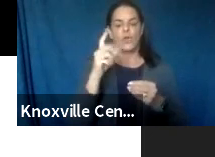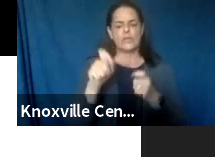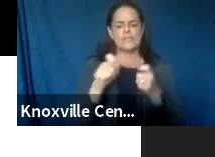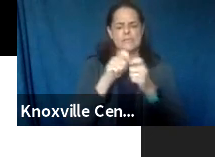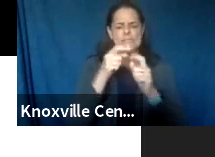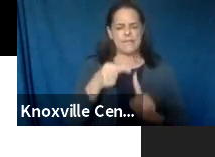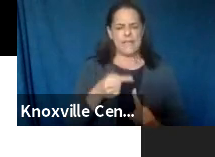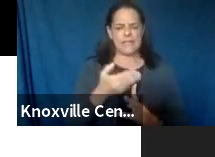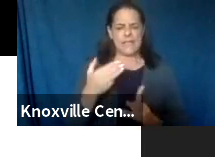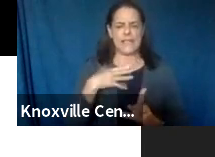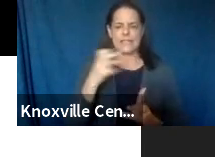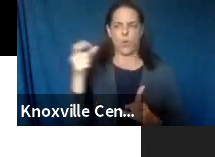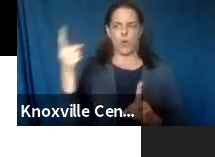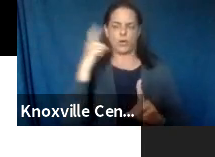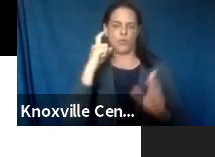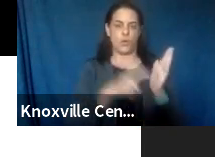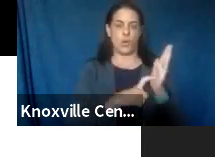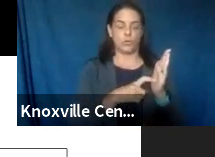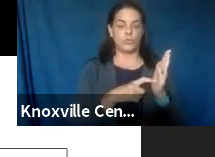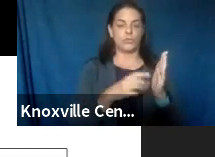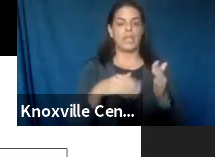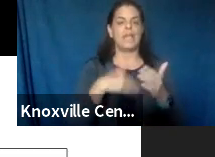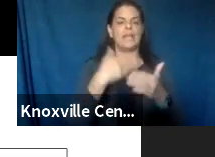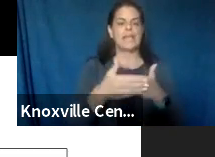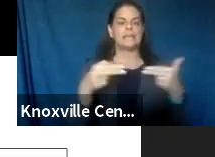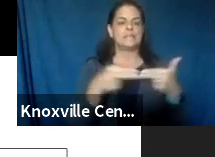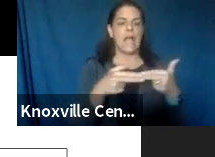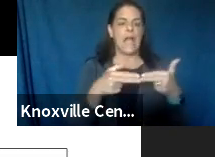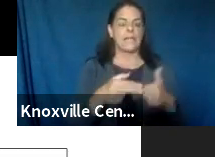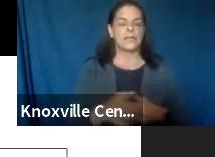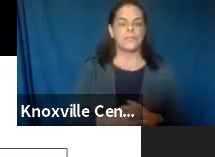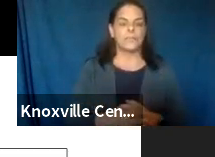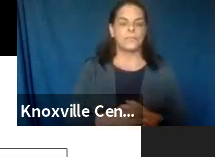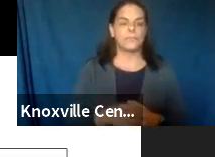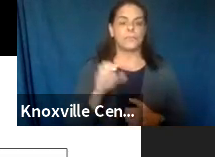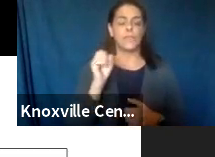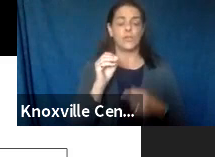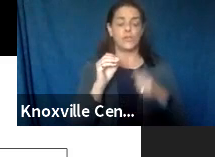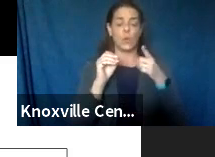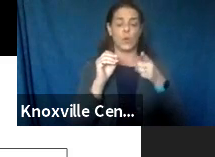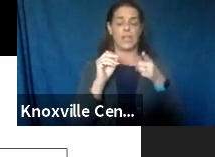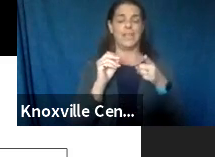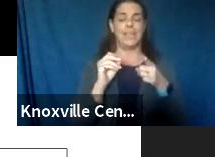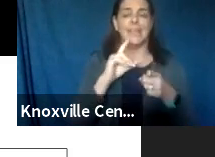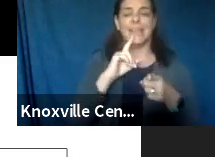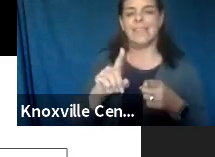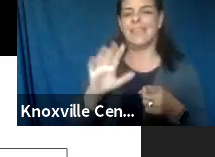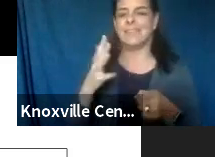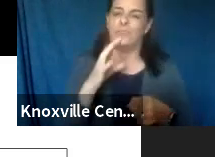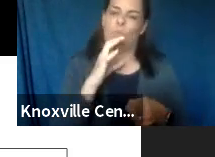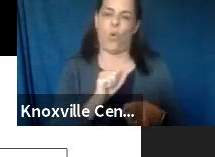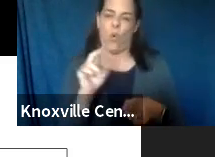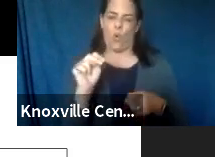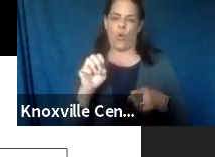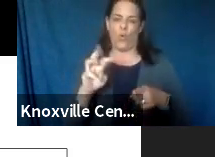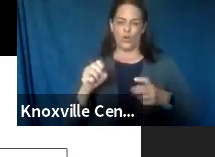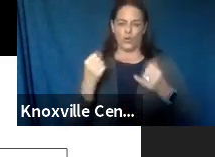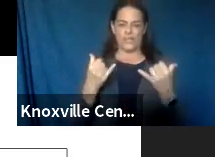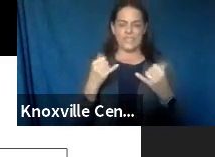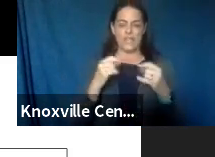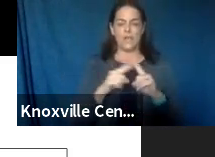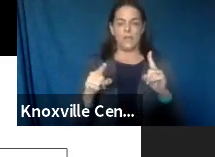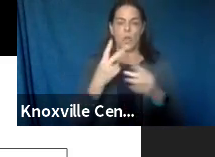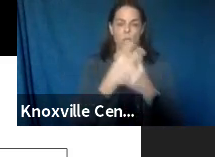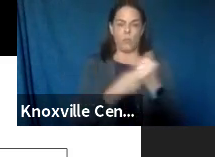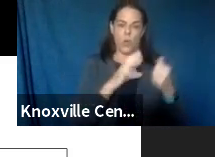out. So next slide, please. So this is kind of old news at this point, but both in